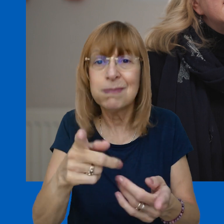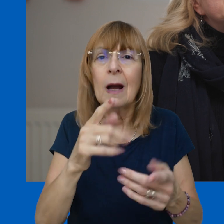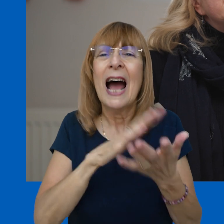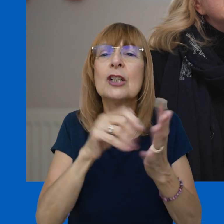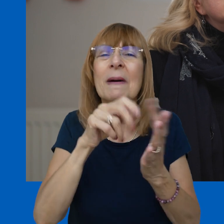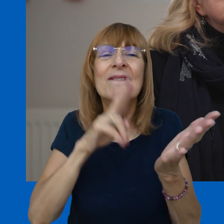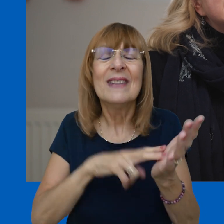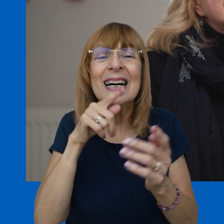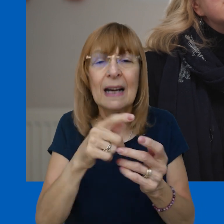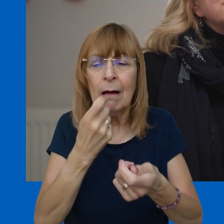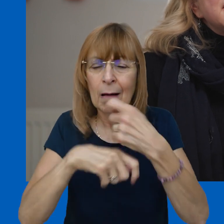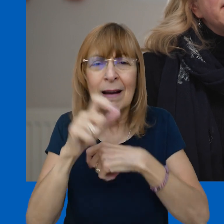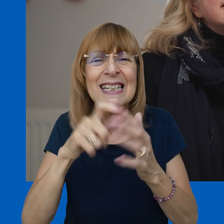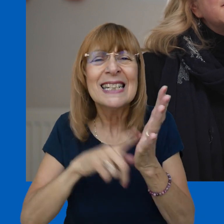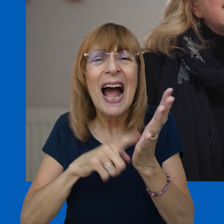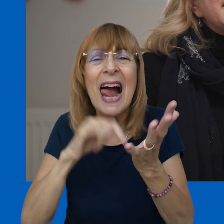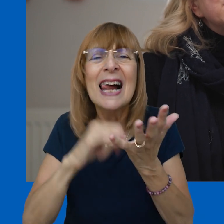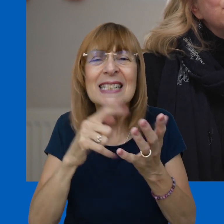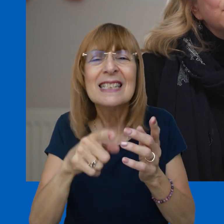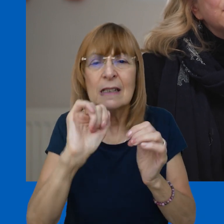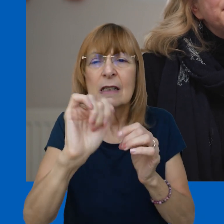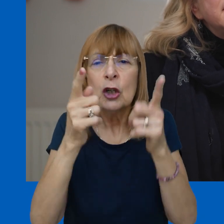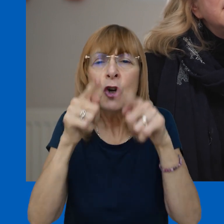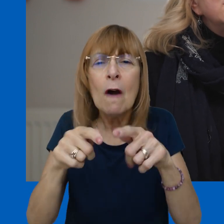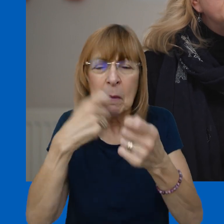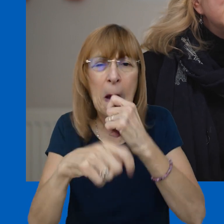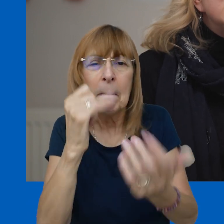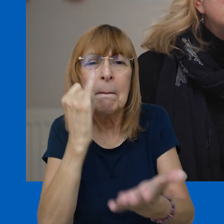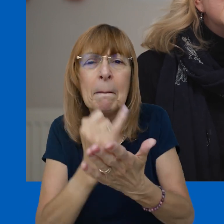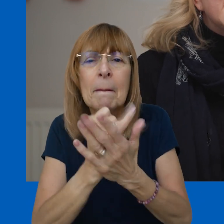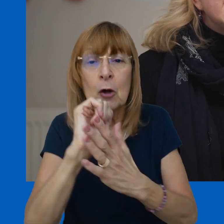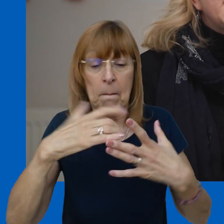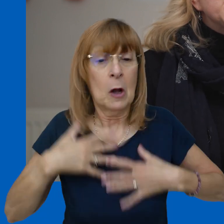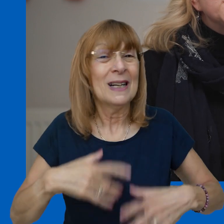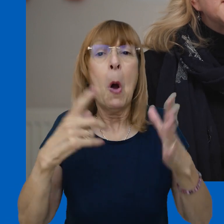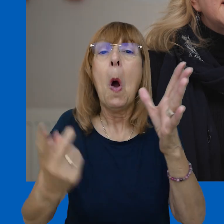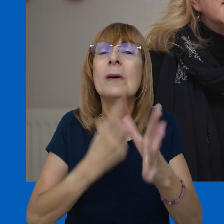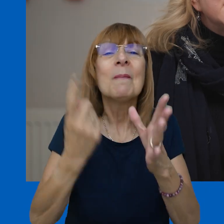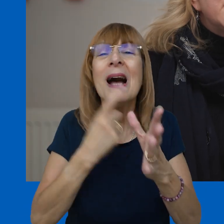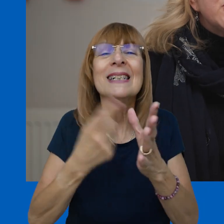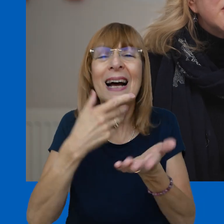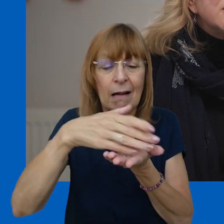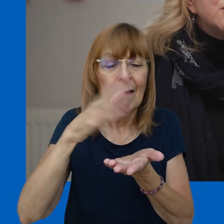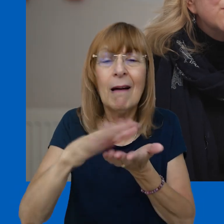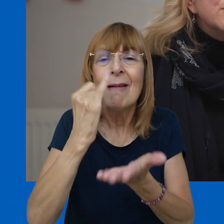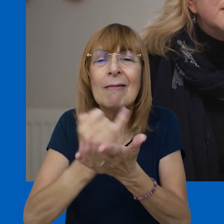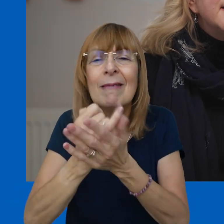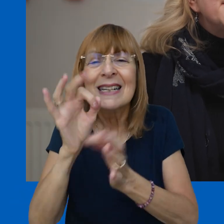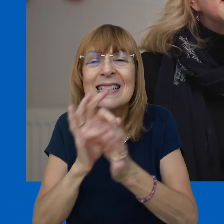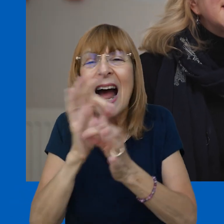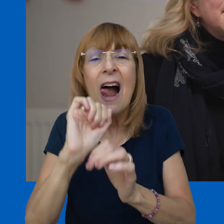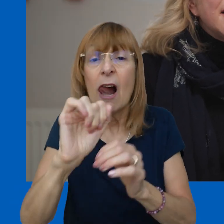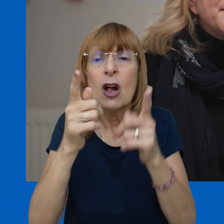sometimes HPV can cause cells in your cervix to become abnormal. Your body can normally get rid of abnormal cells and your cervix returns to